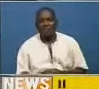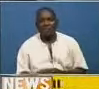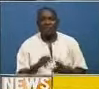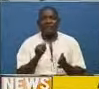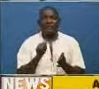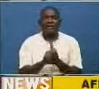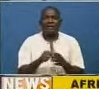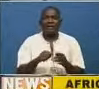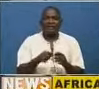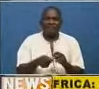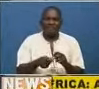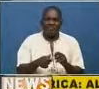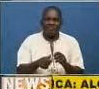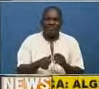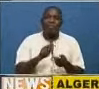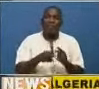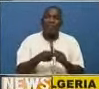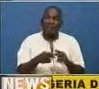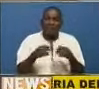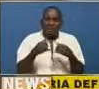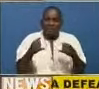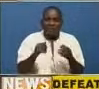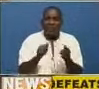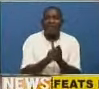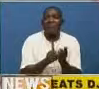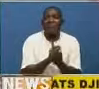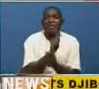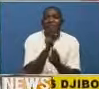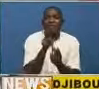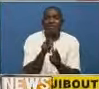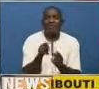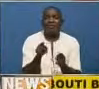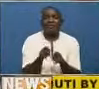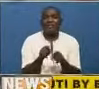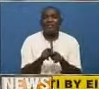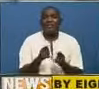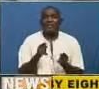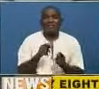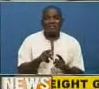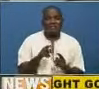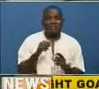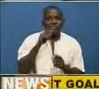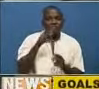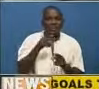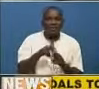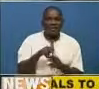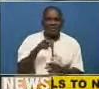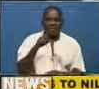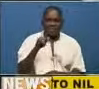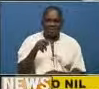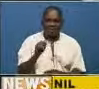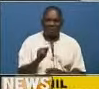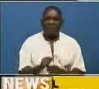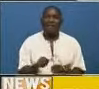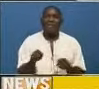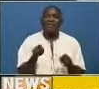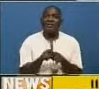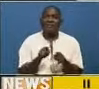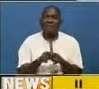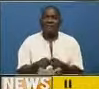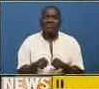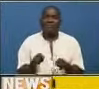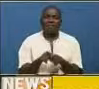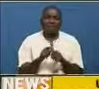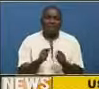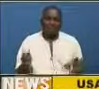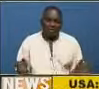are prestigious, indexes that are credible, particularly Sylvia's Scopus database. And we have